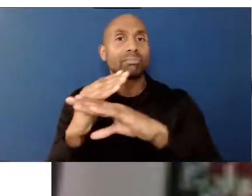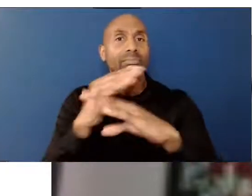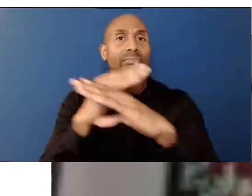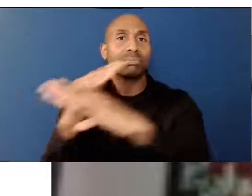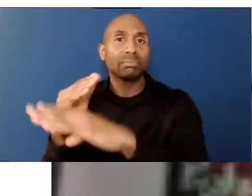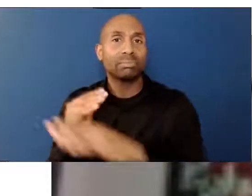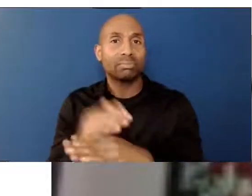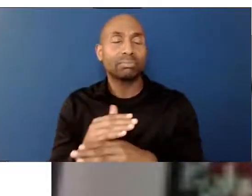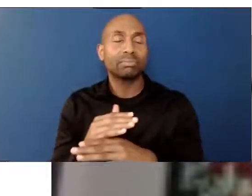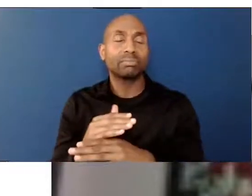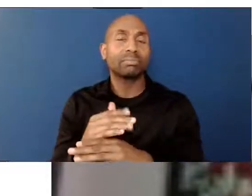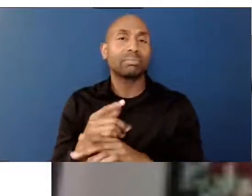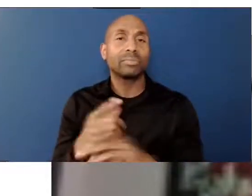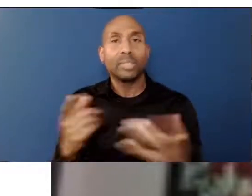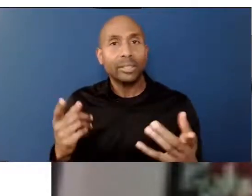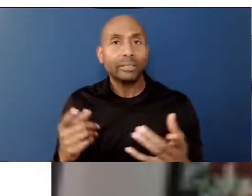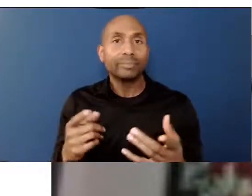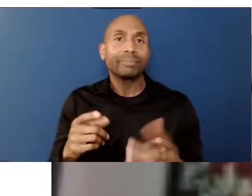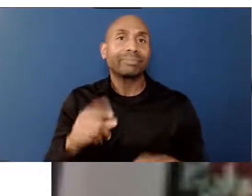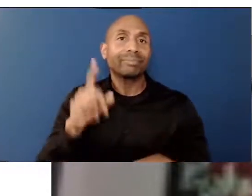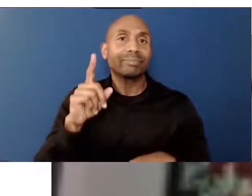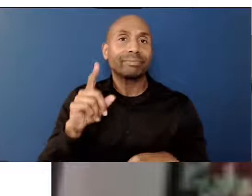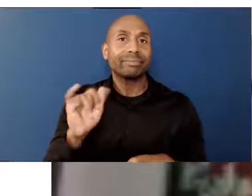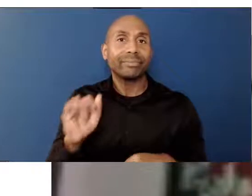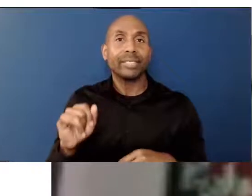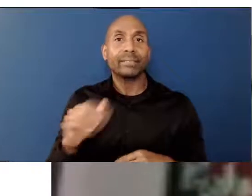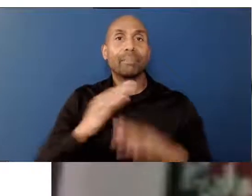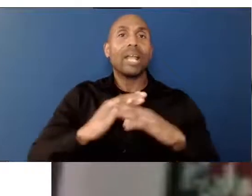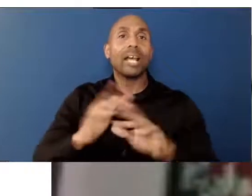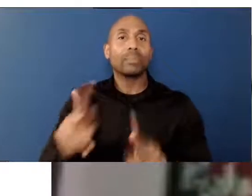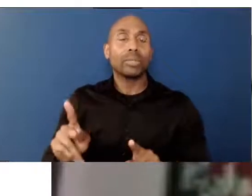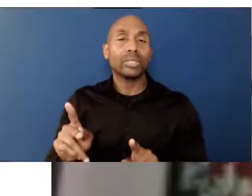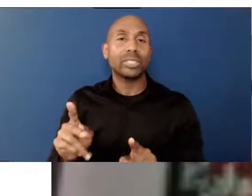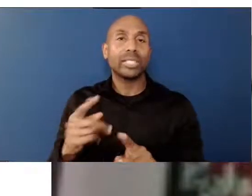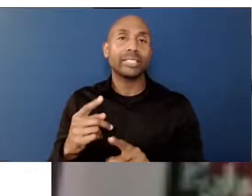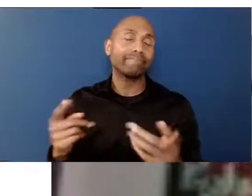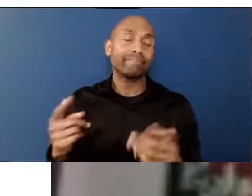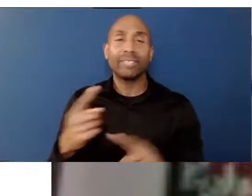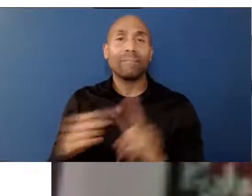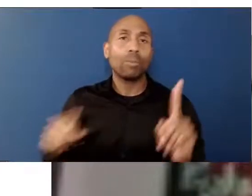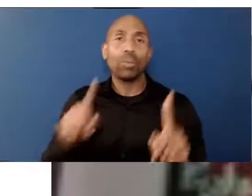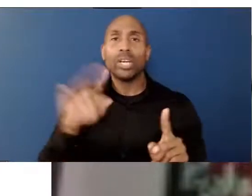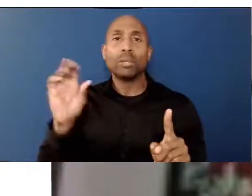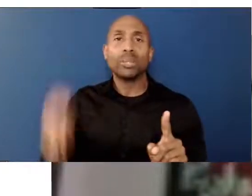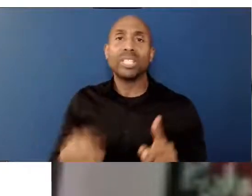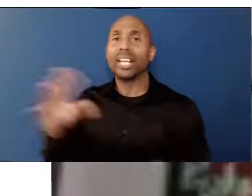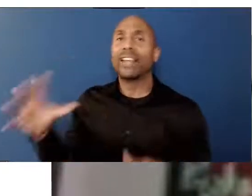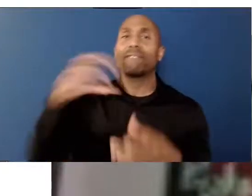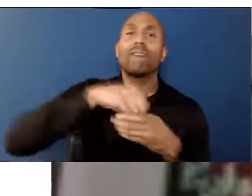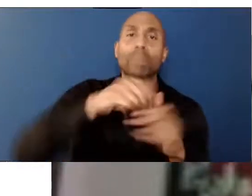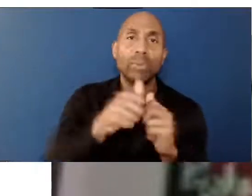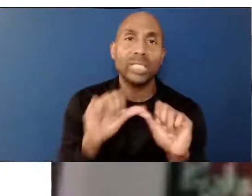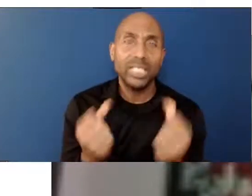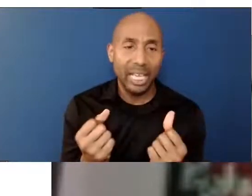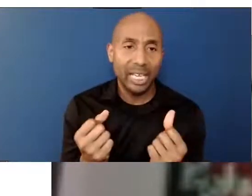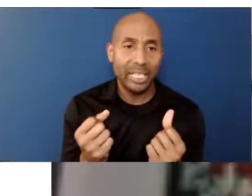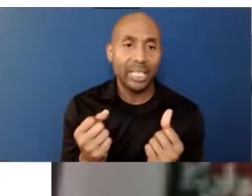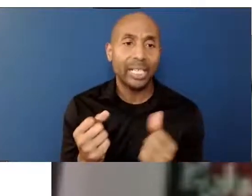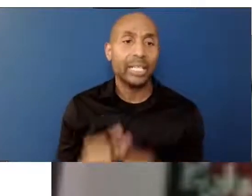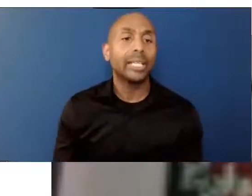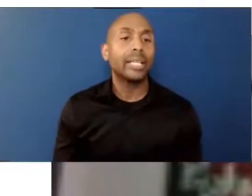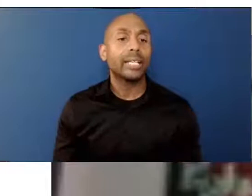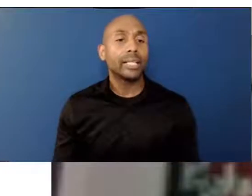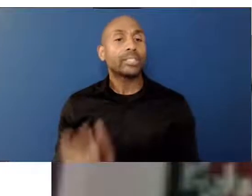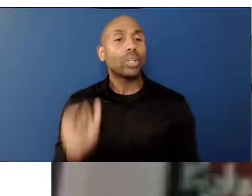society. If we heard from community that they didn't feel themselves, they didn't see themselves in the directorate or connected to the work of the